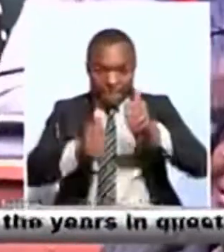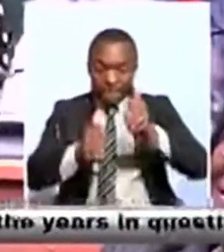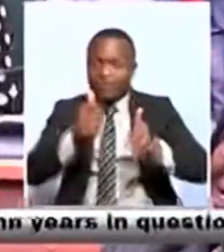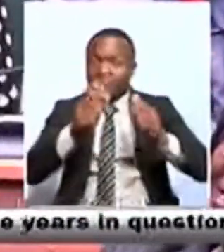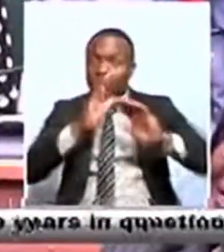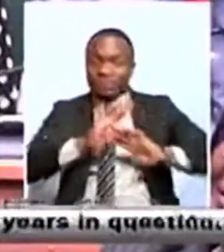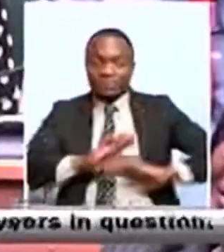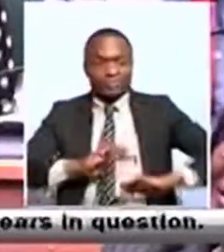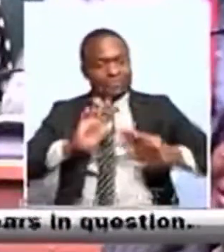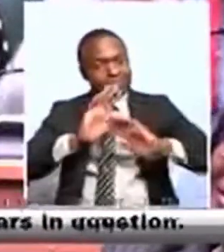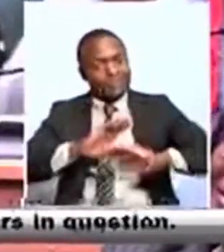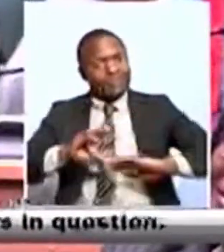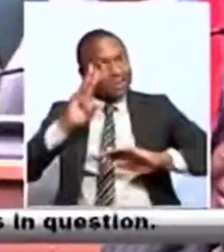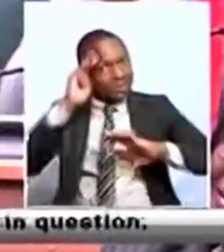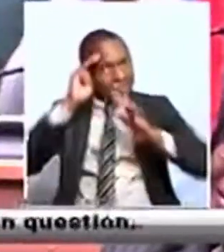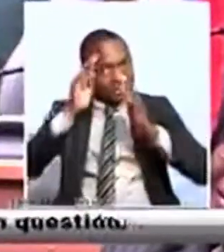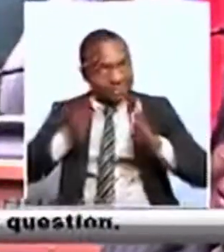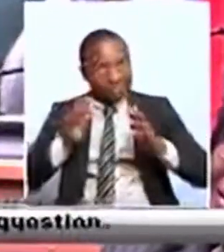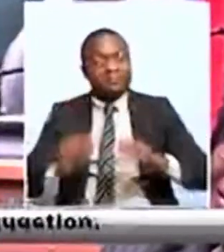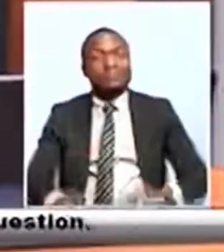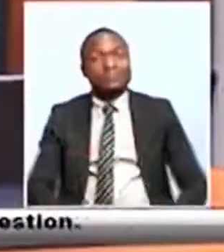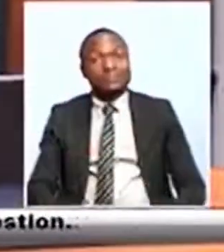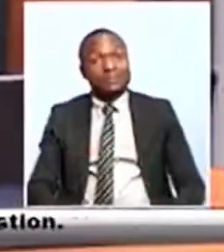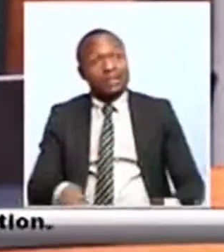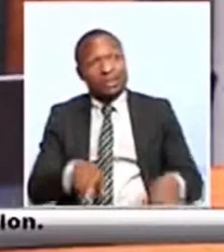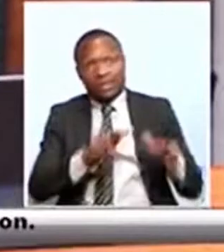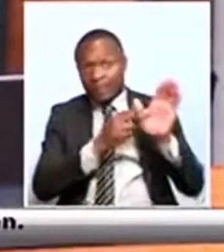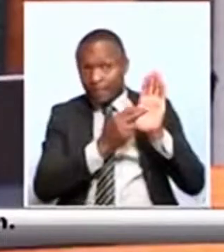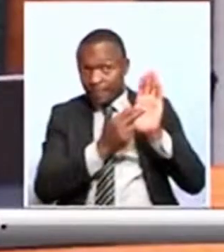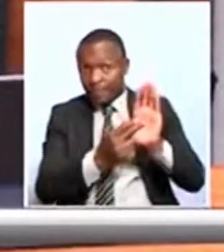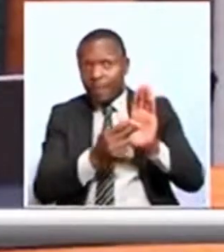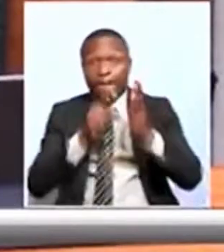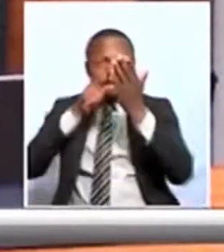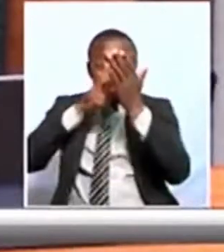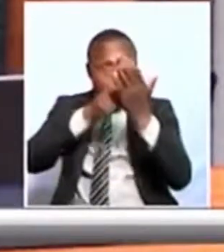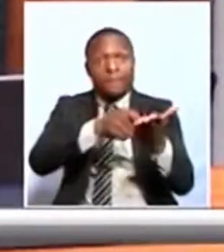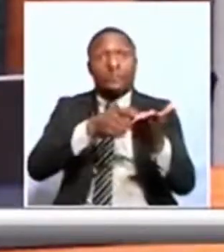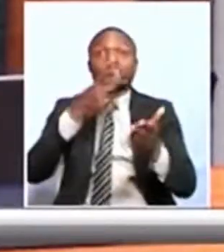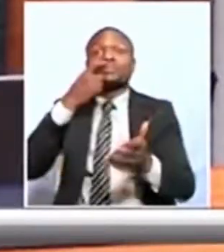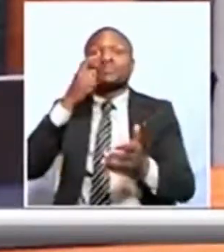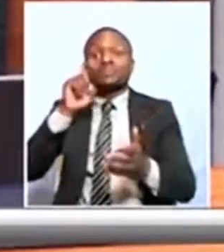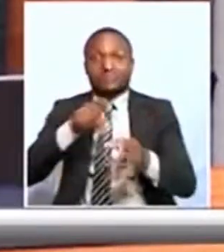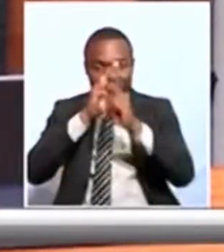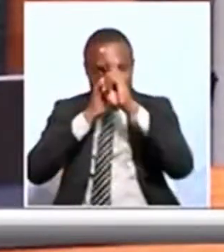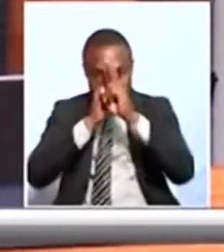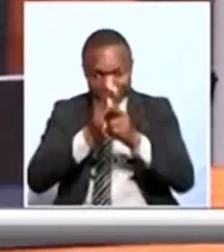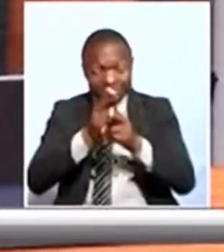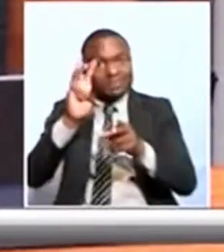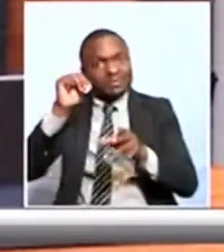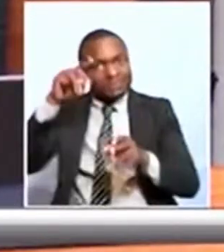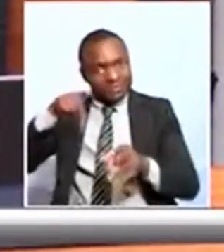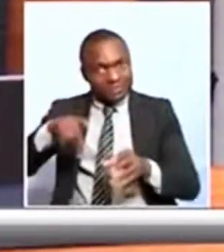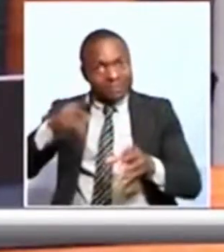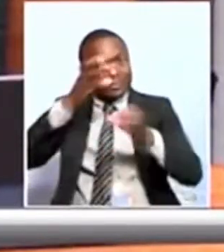Order, left Honorable out. Minister. There is an indication for a point of order. The Honorable Member for Chinsali, what is your point